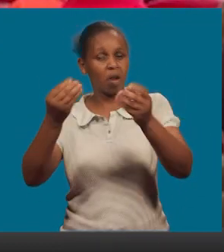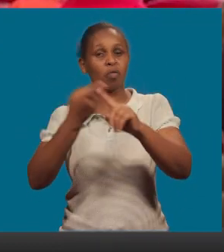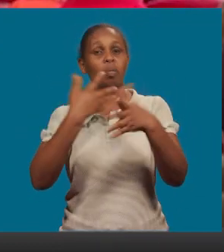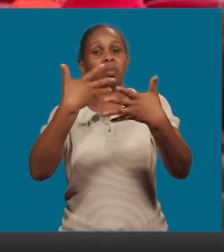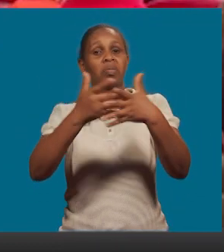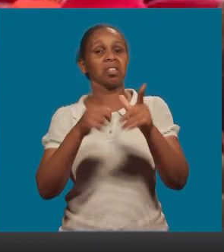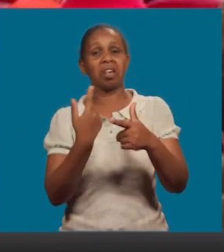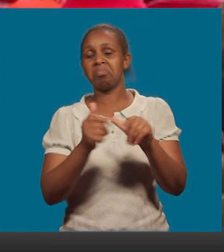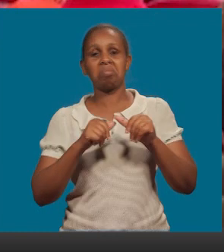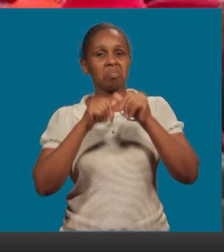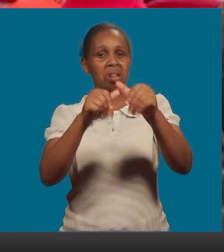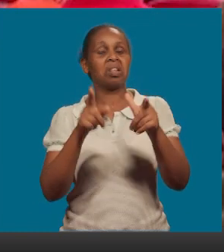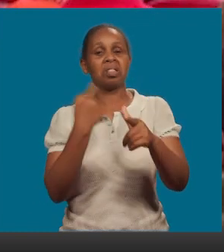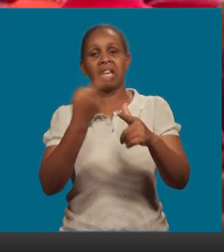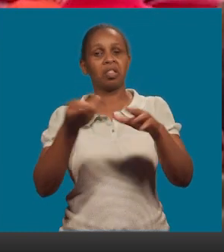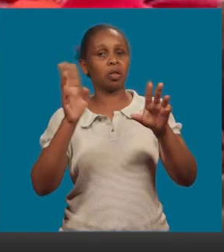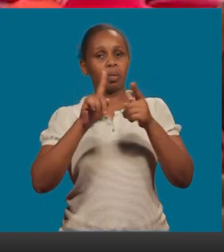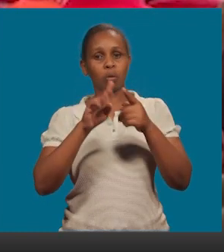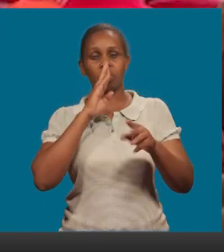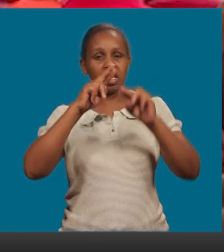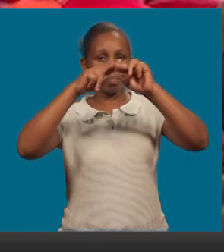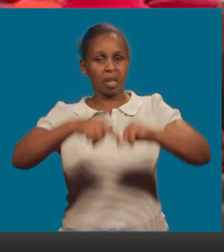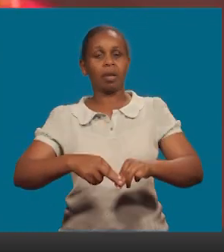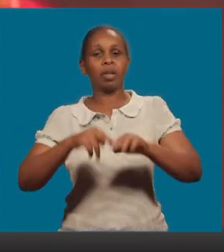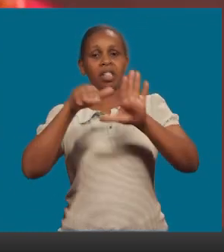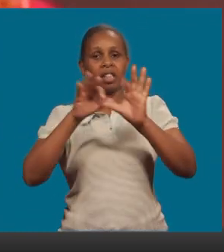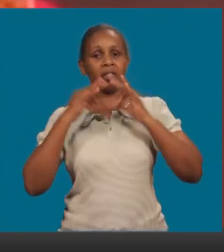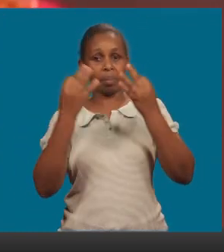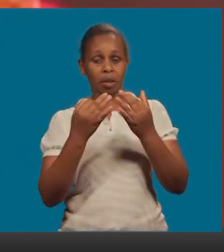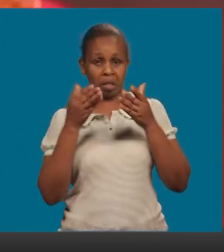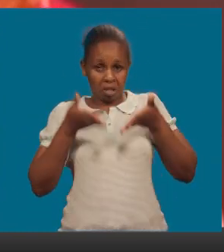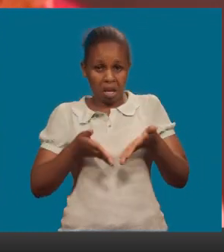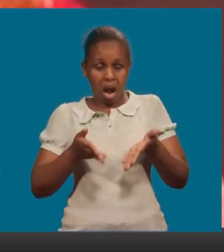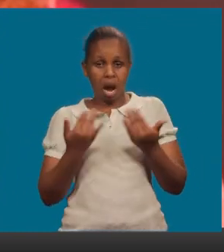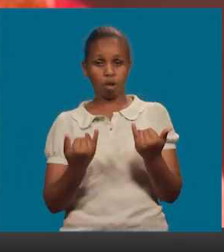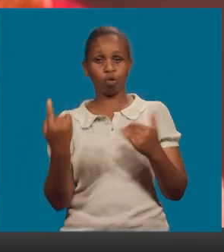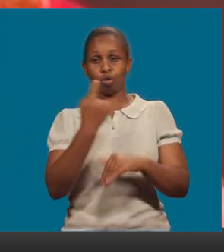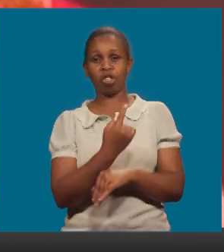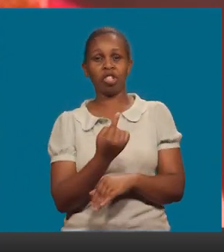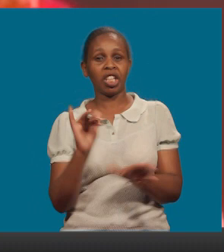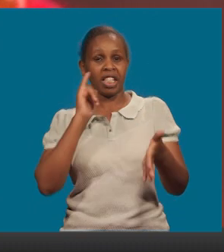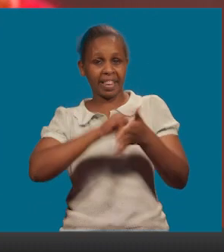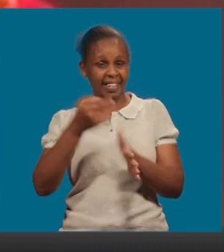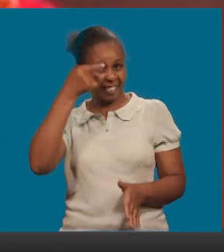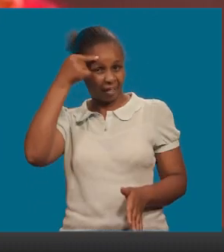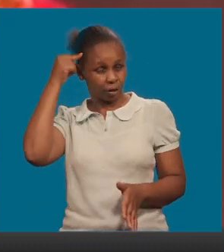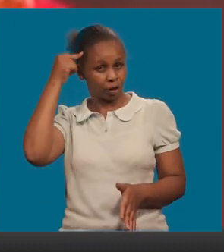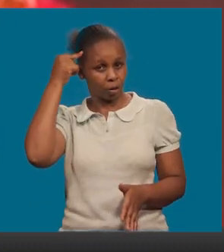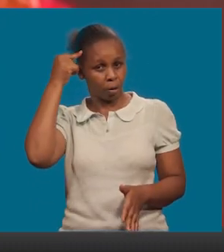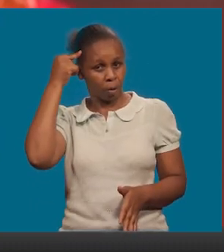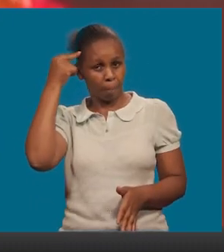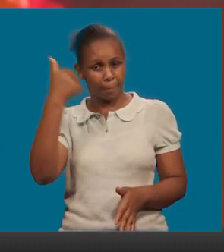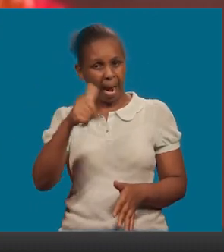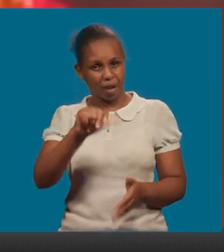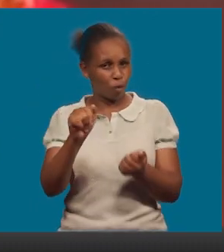gerezani wajiendeleze na kuwa watu wa kutegemewa katika jamii. You're here today. You are that original piece that has